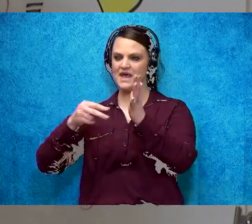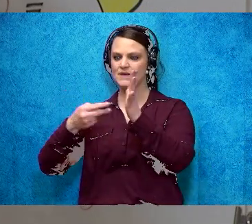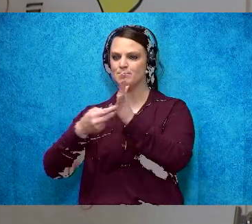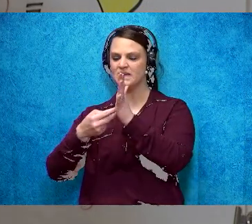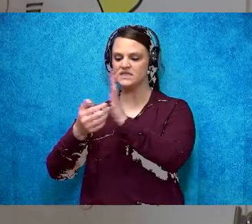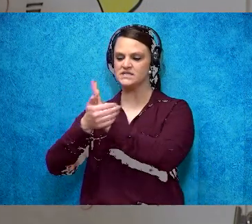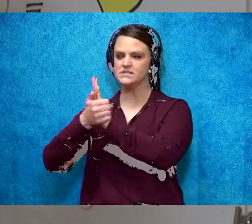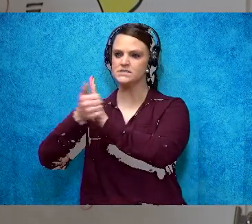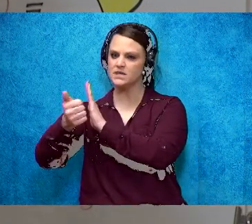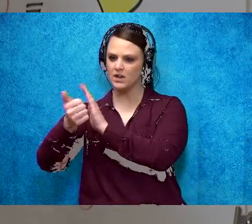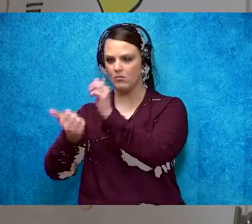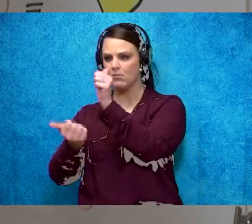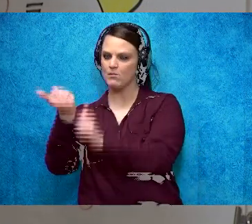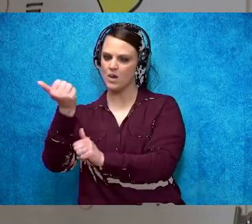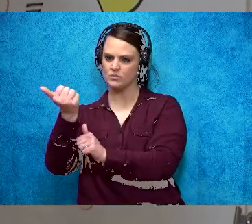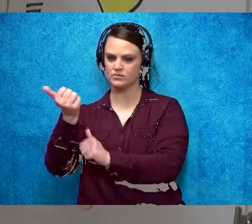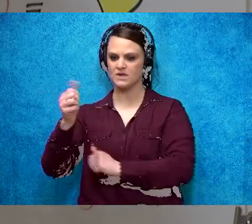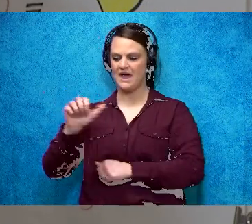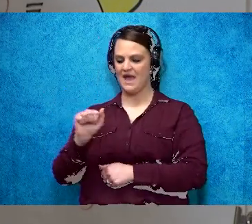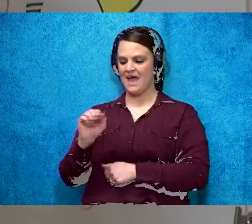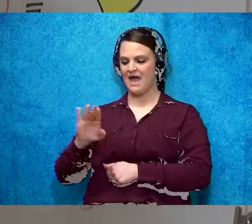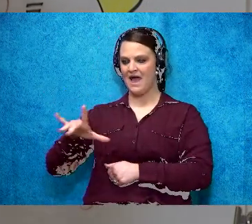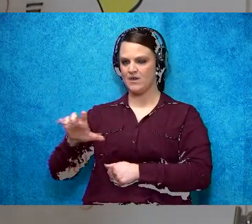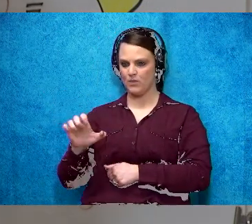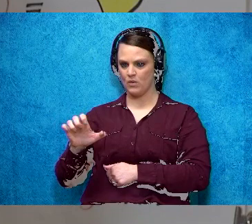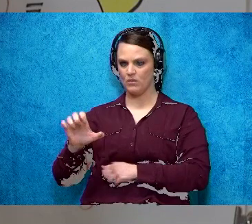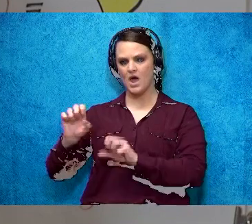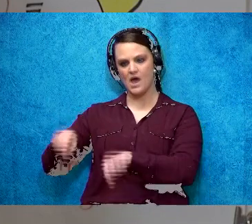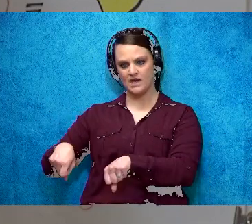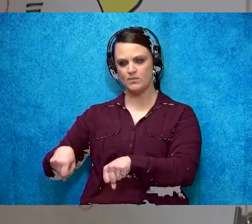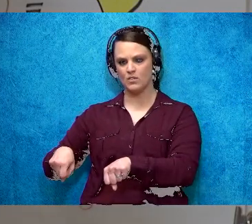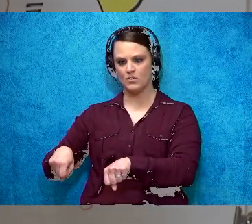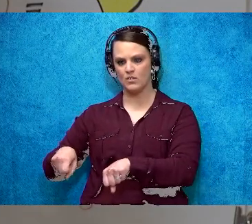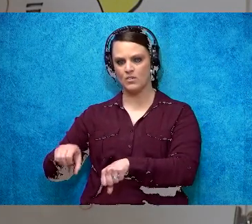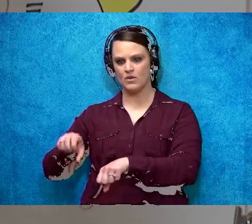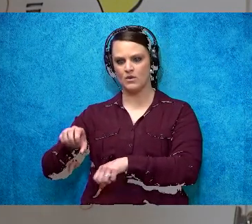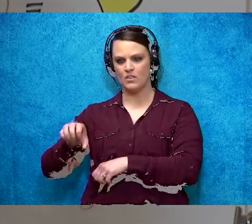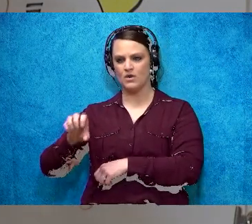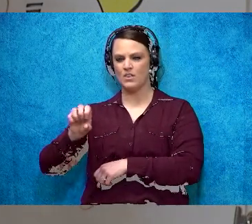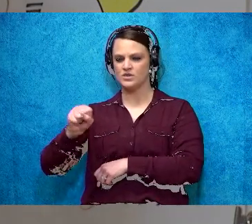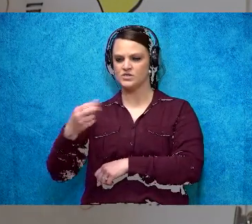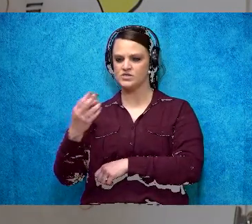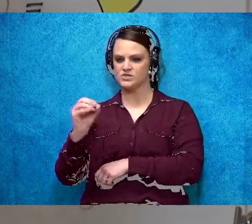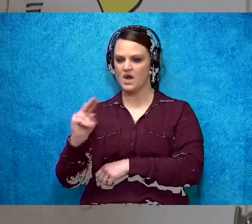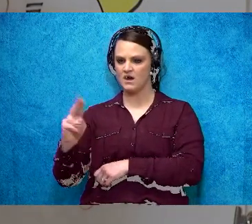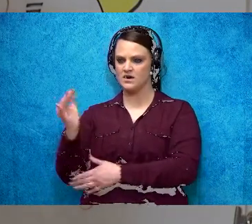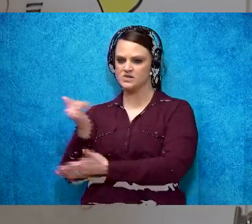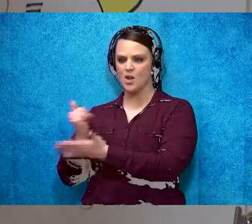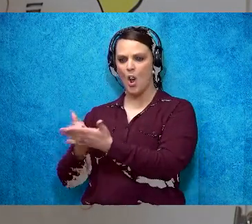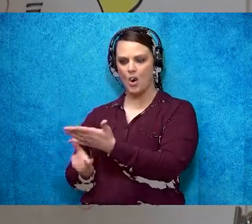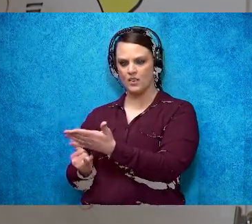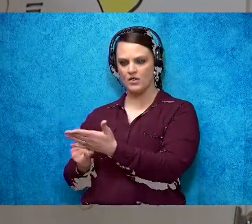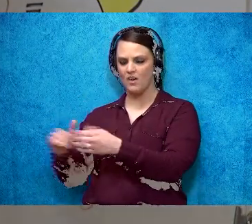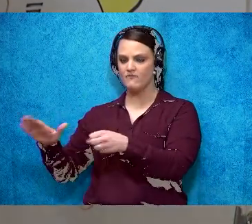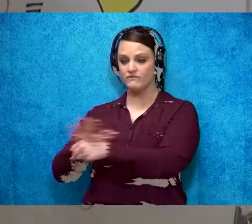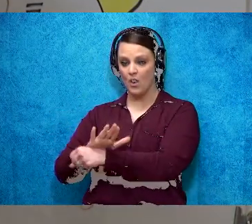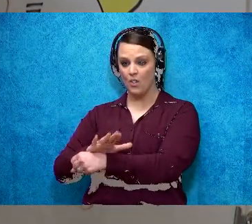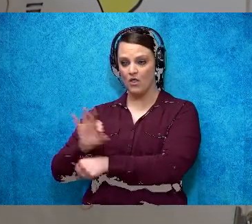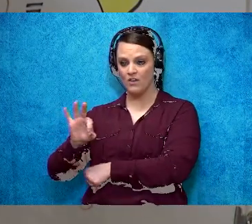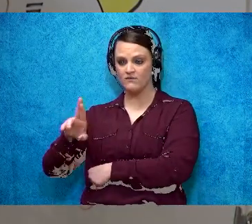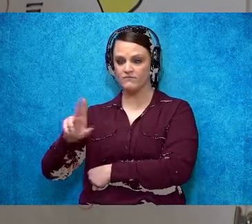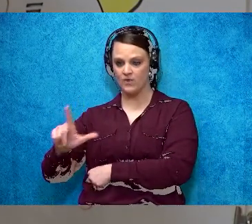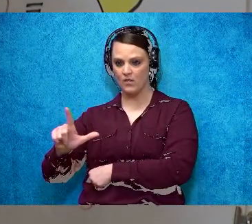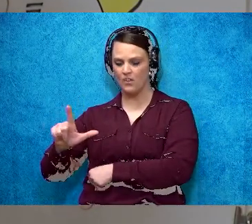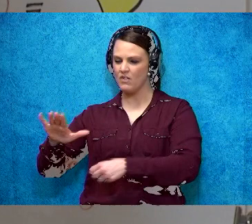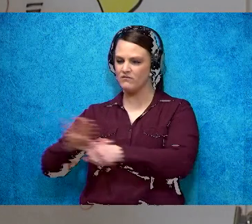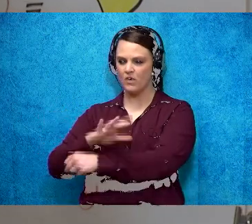something. Able, able to be. Shun, the art of. Full, full